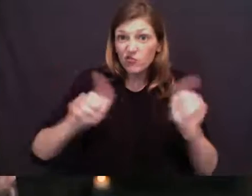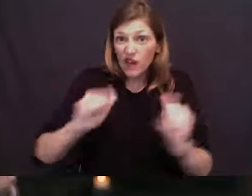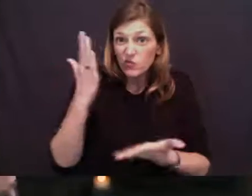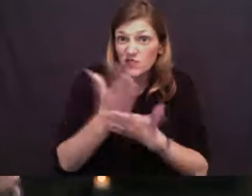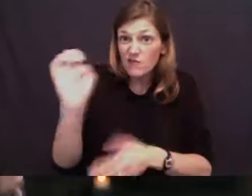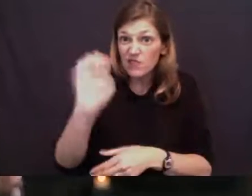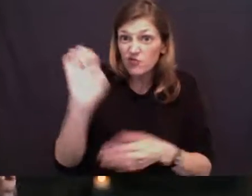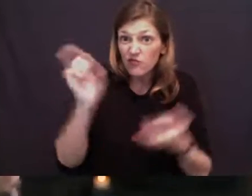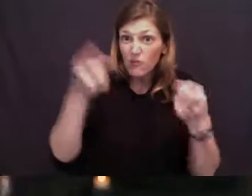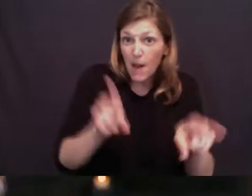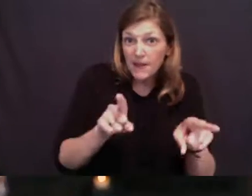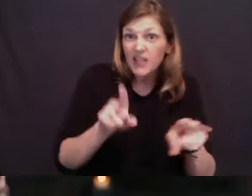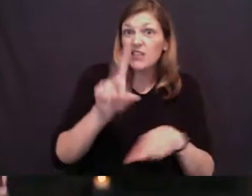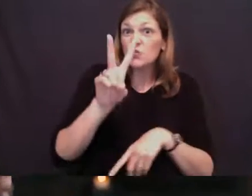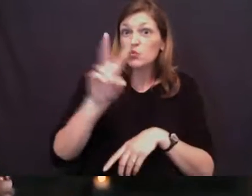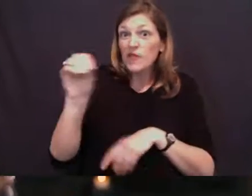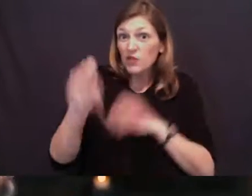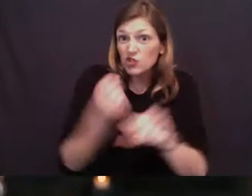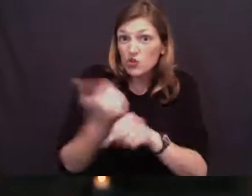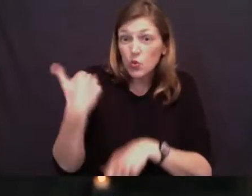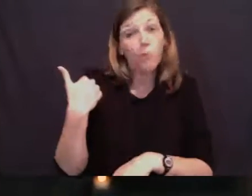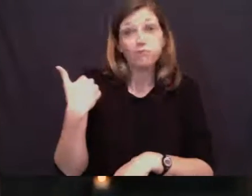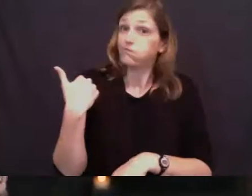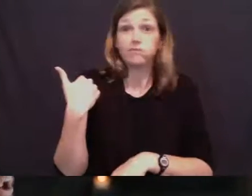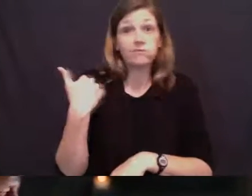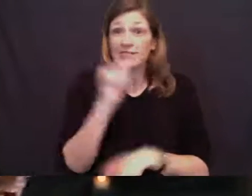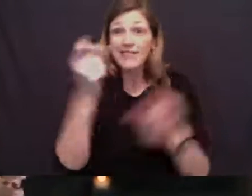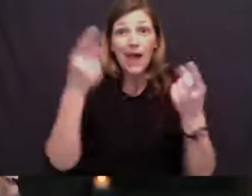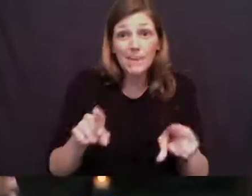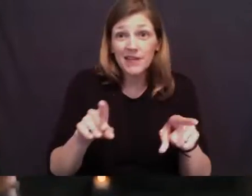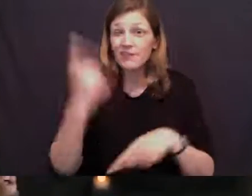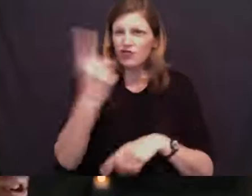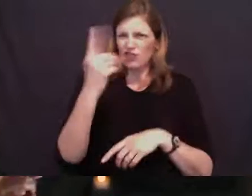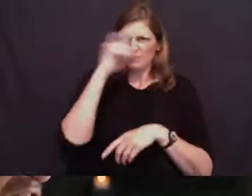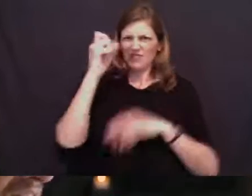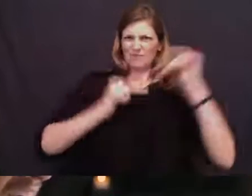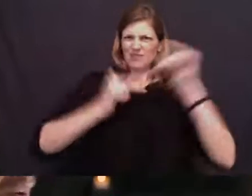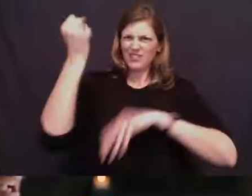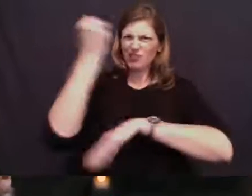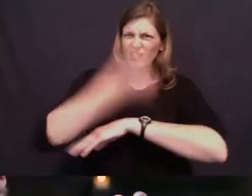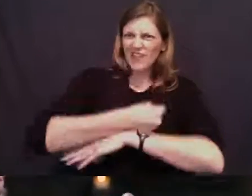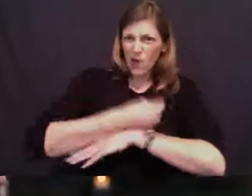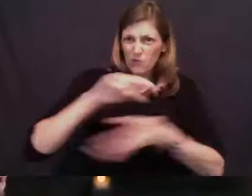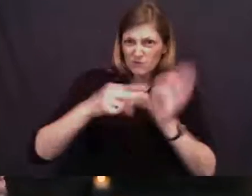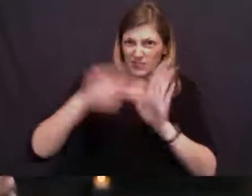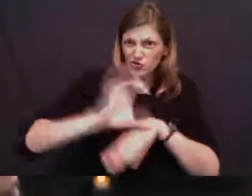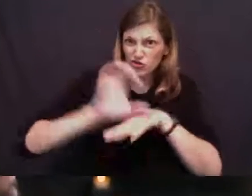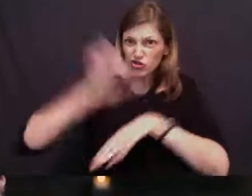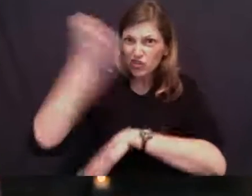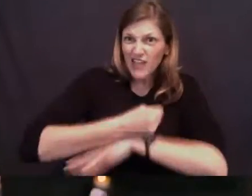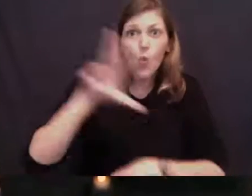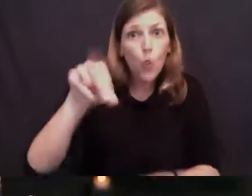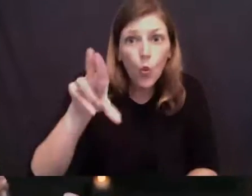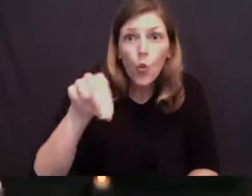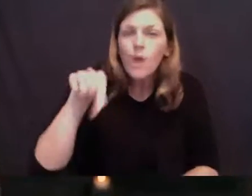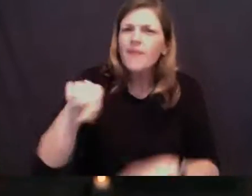some 2,000 years ago, but it didn't happen. Just because our buildings are shut down, it doesn't mean church is shut down. And so this morning, this is an